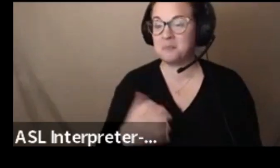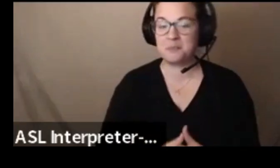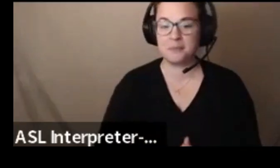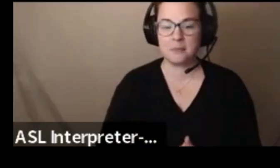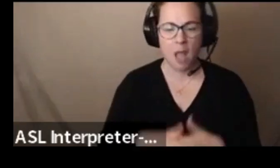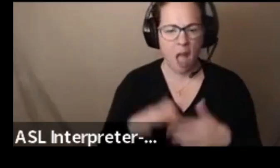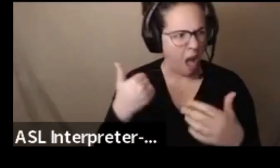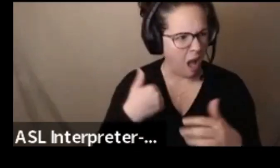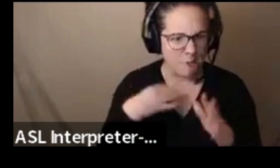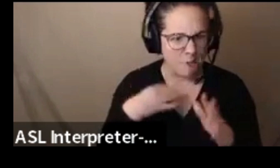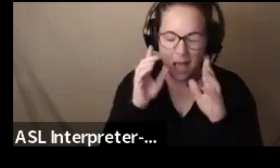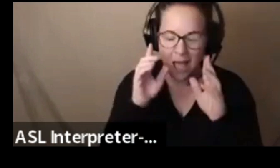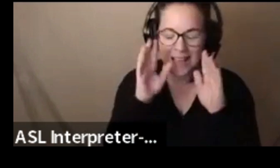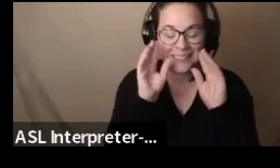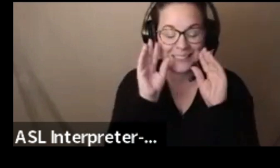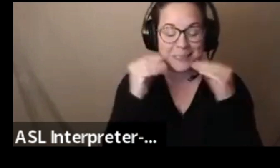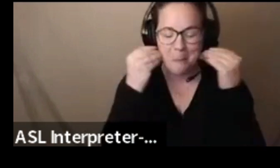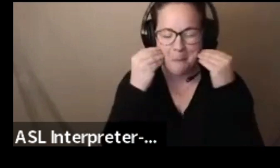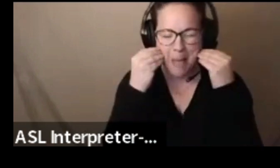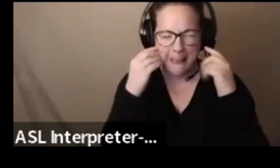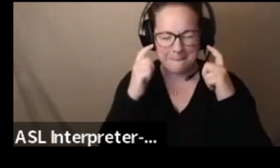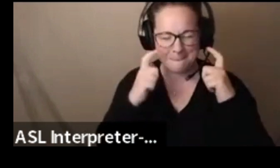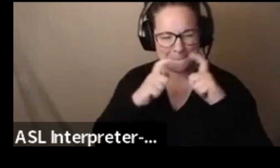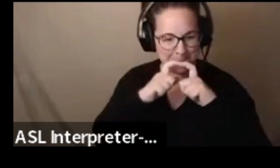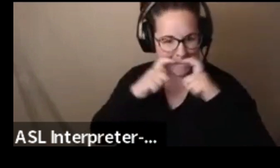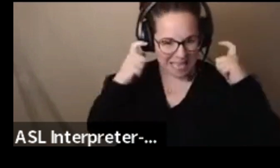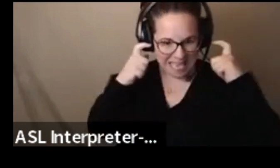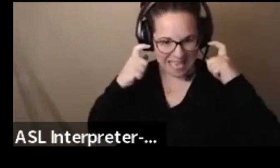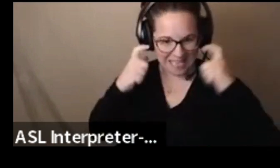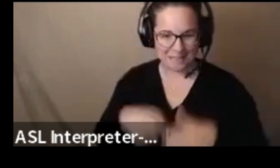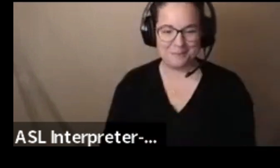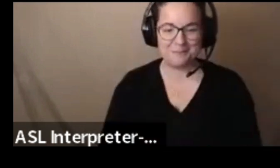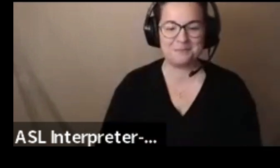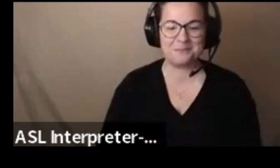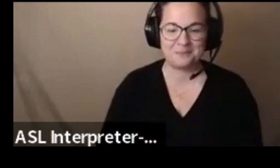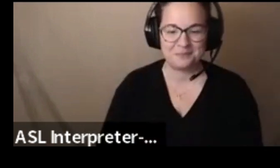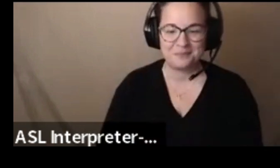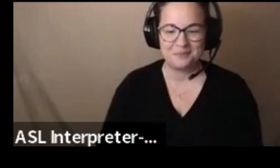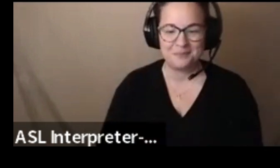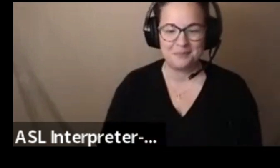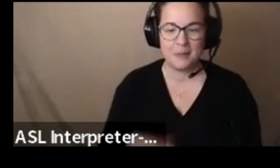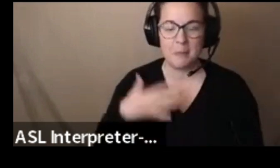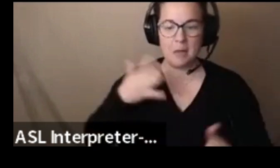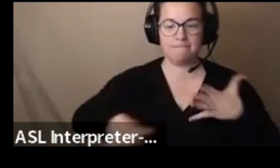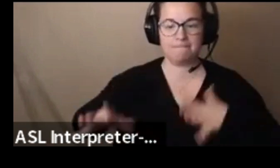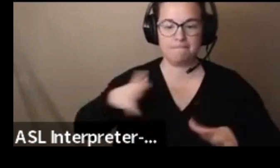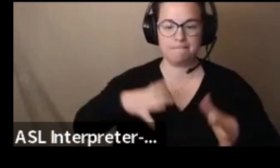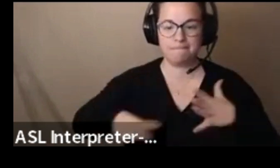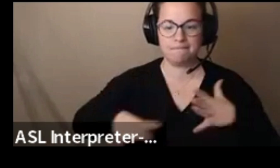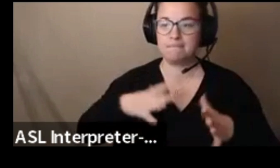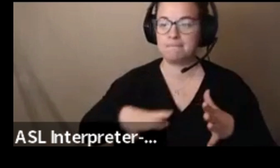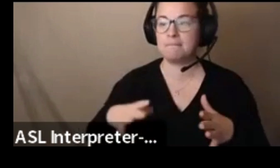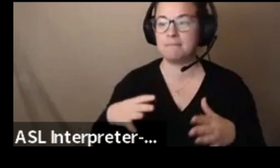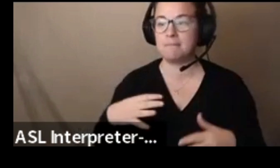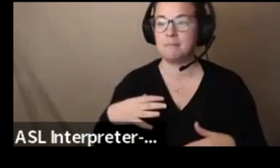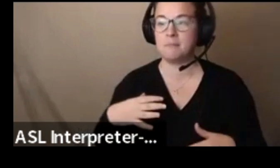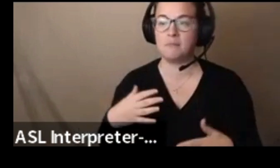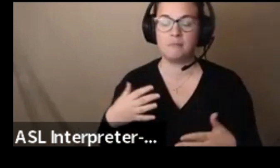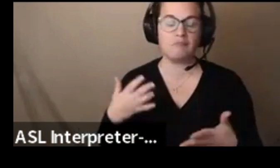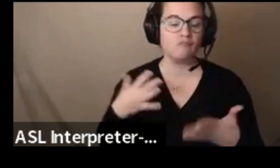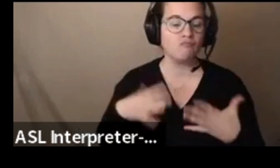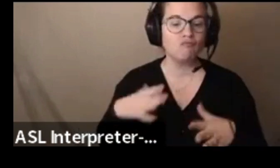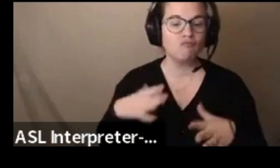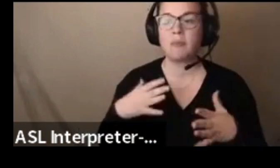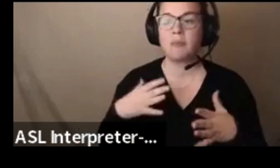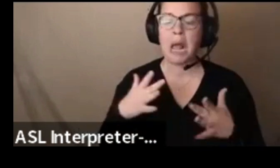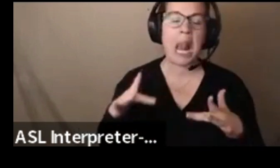of teeth and a big smile. And I'm wearing a jumper with a kind of light